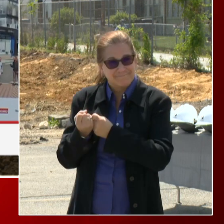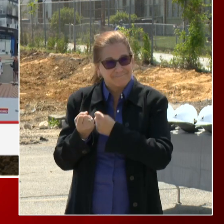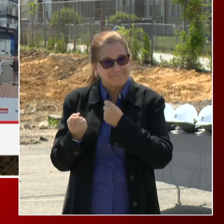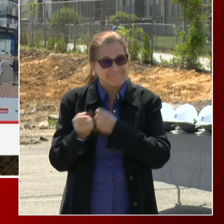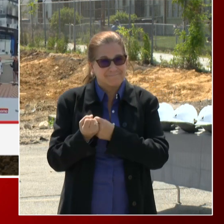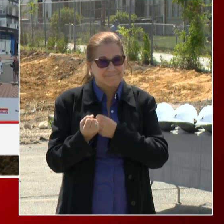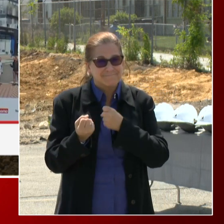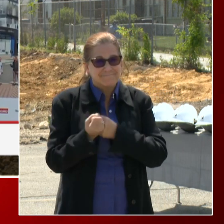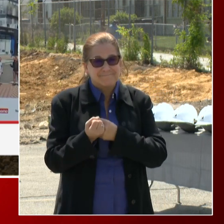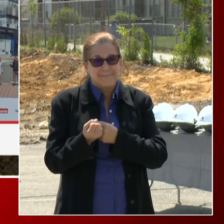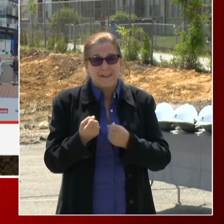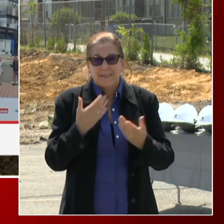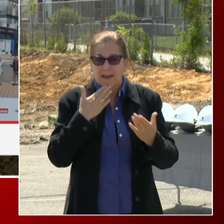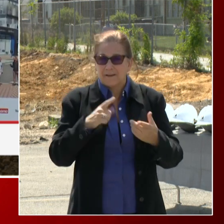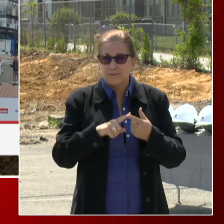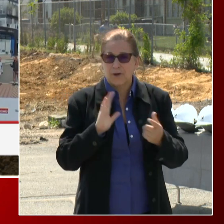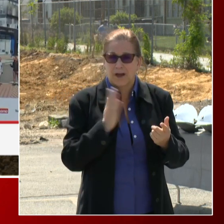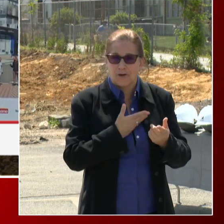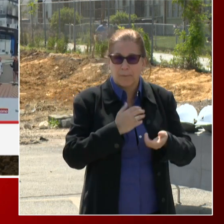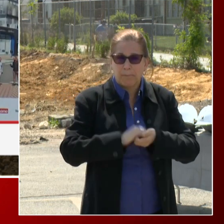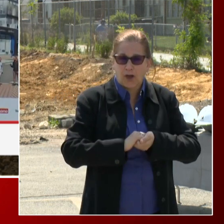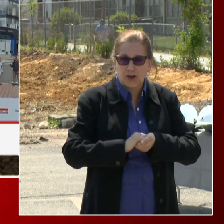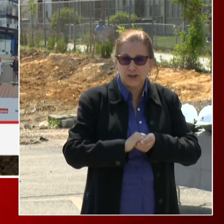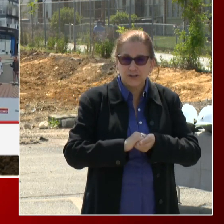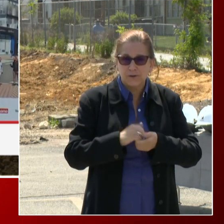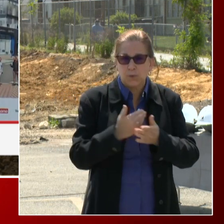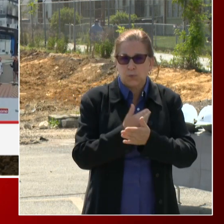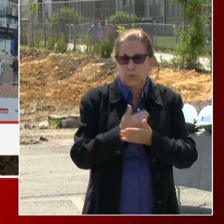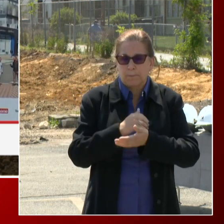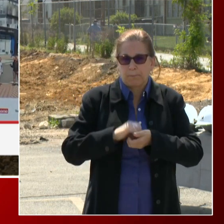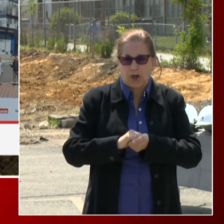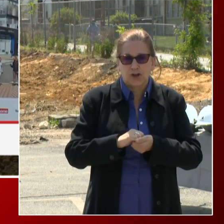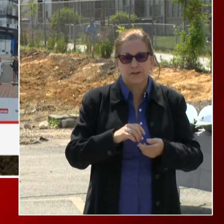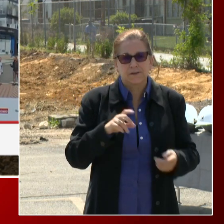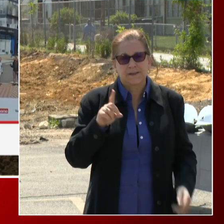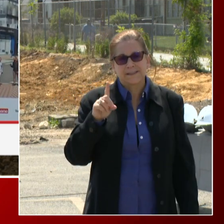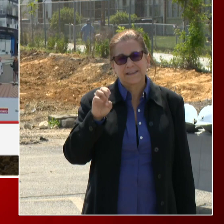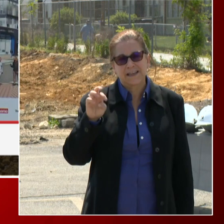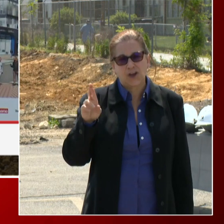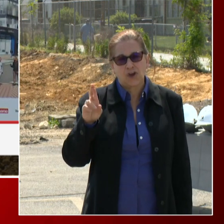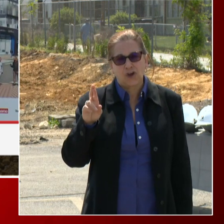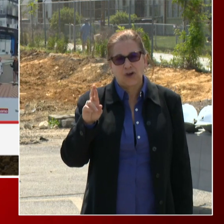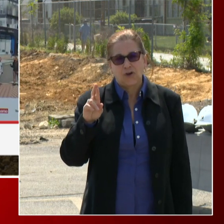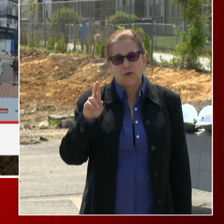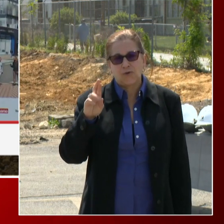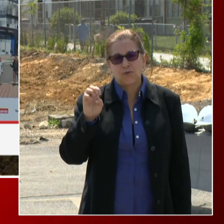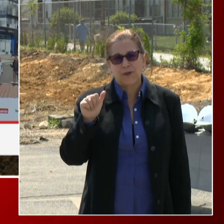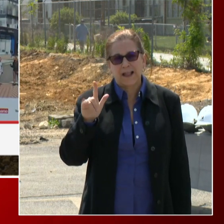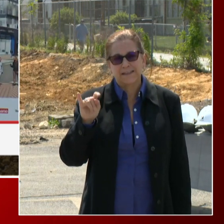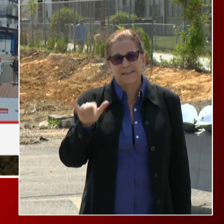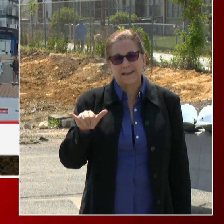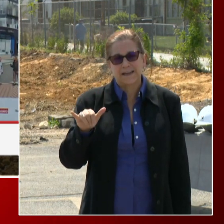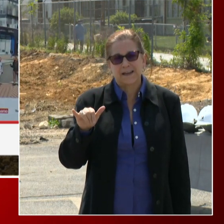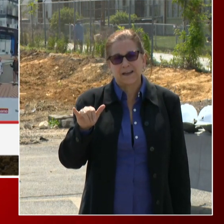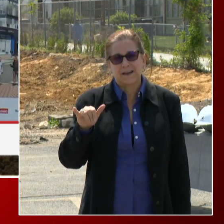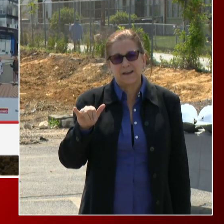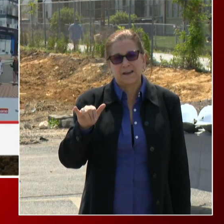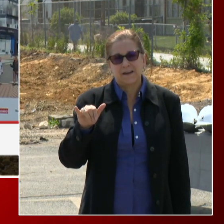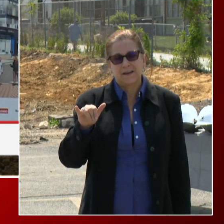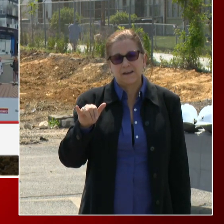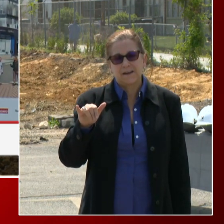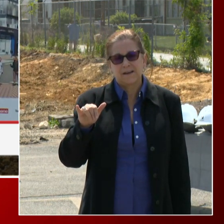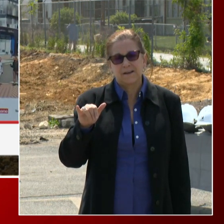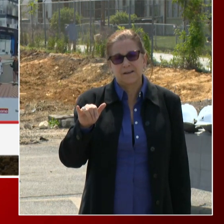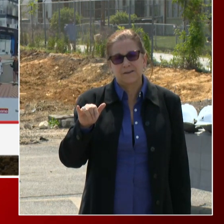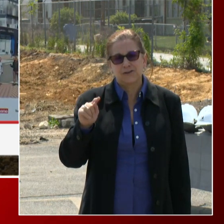new partners, the Cedar Realty Trust, who you'll hear from later. And you'll also hear from